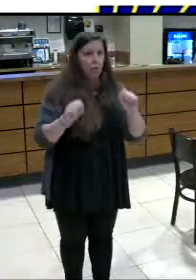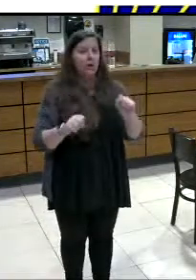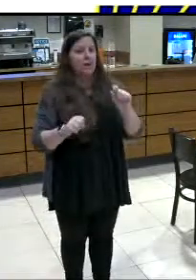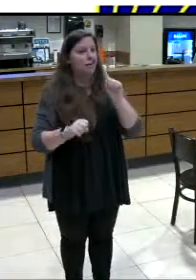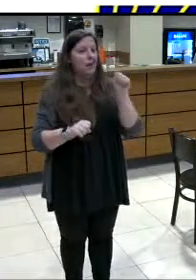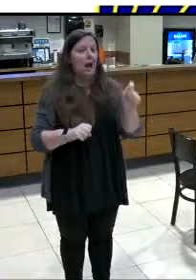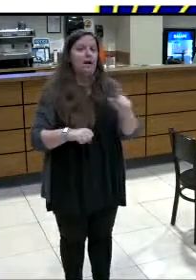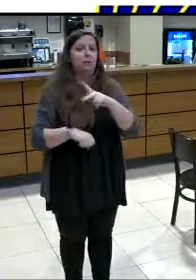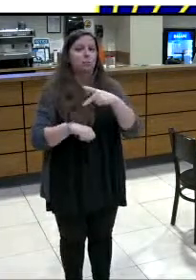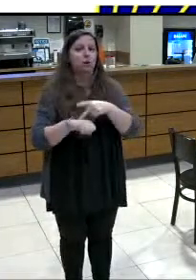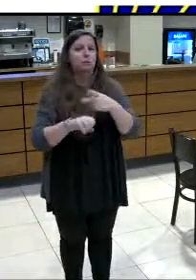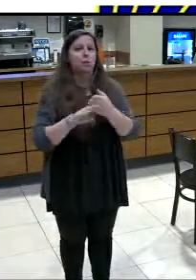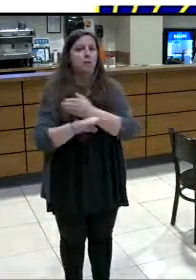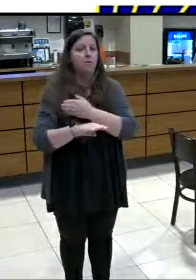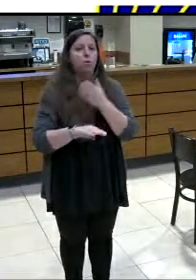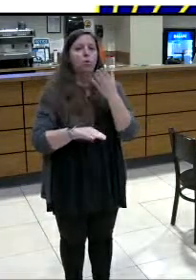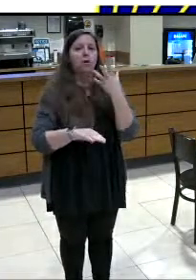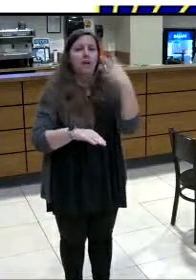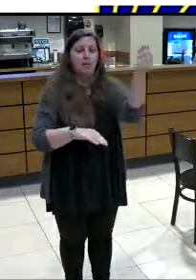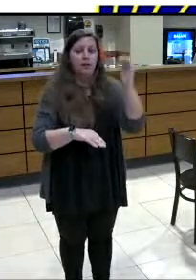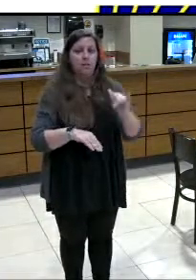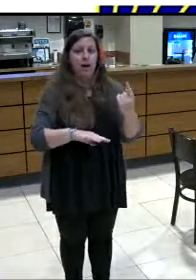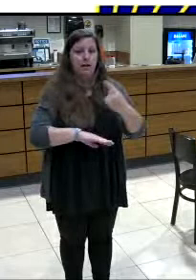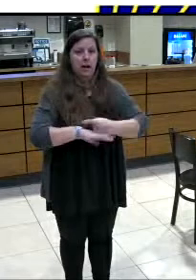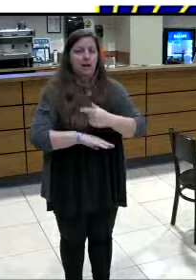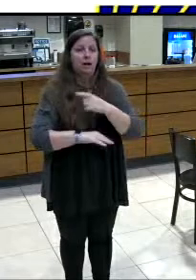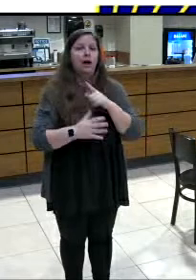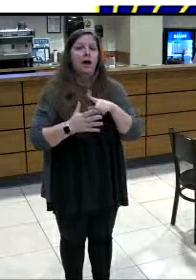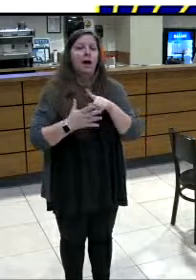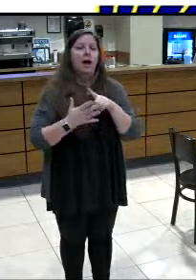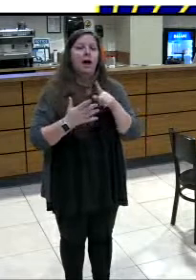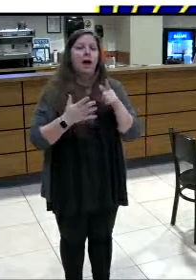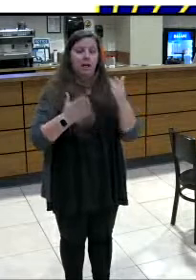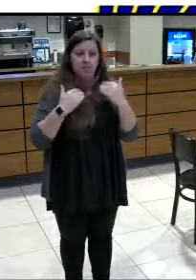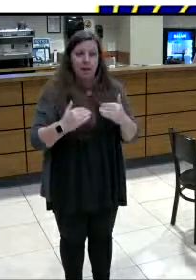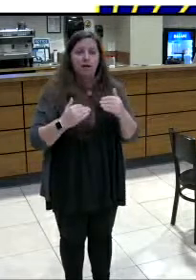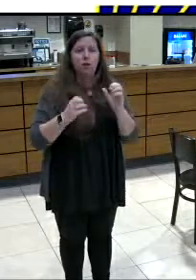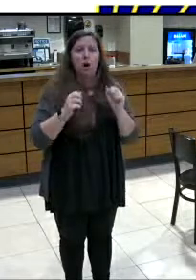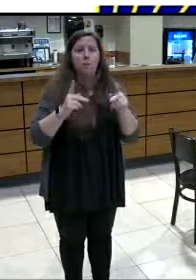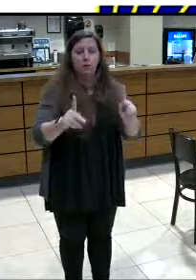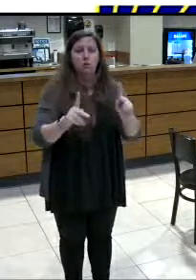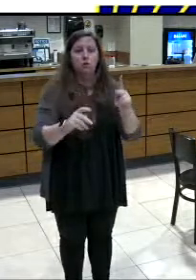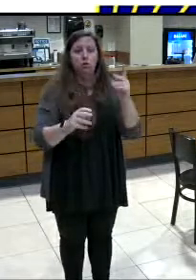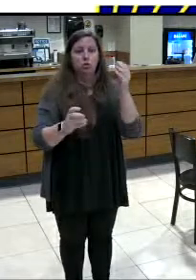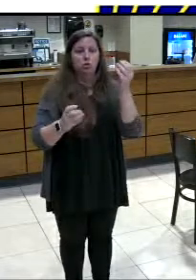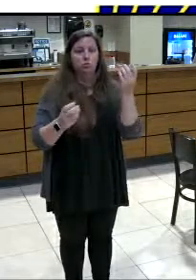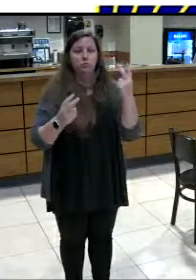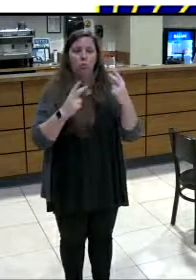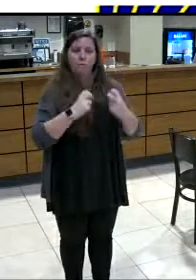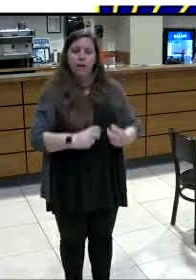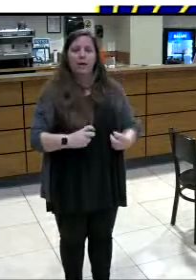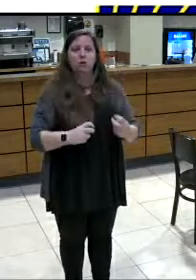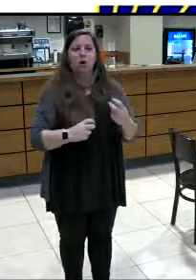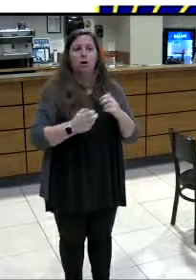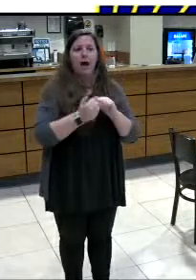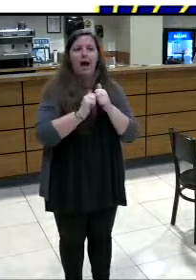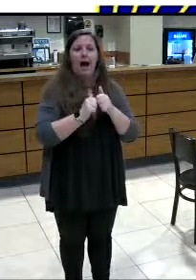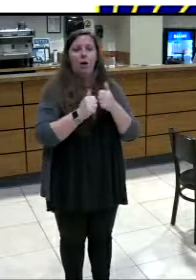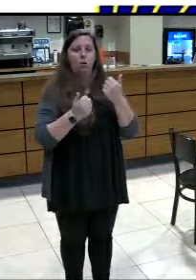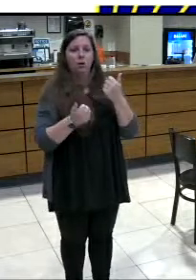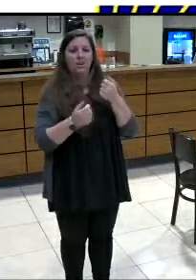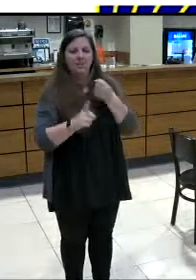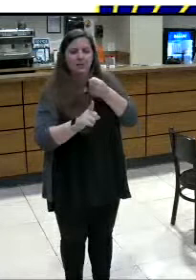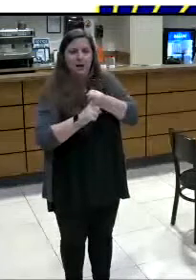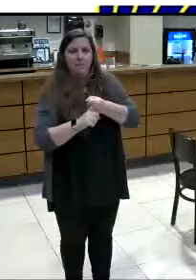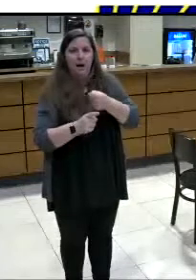day. And then opportunities to reflect on each department's actions impact on student achievement. So this is a student